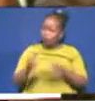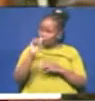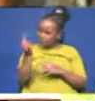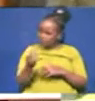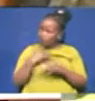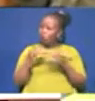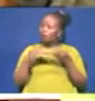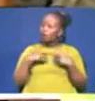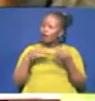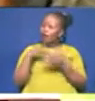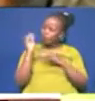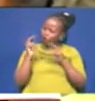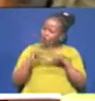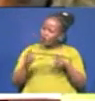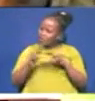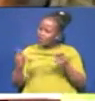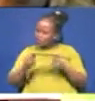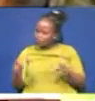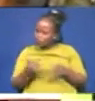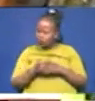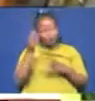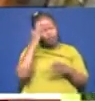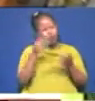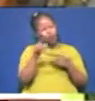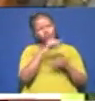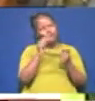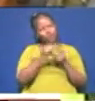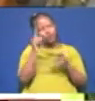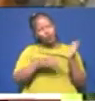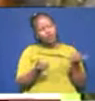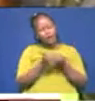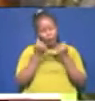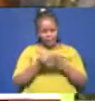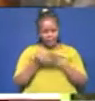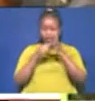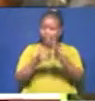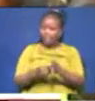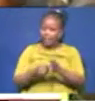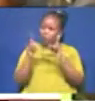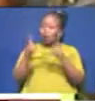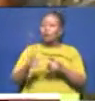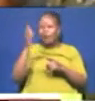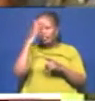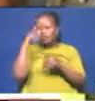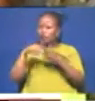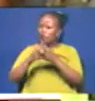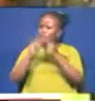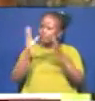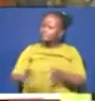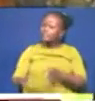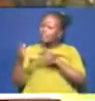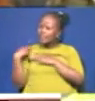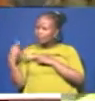investigations to get more facts. For instance, a publicity signboard that should be here indicating who the engineer in charge is and who